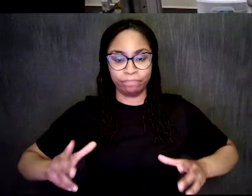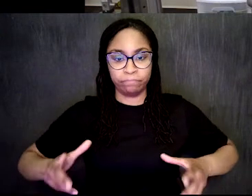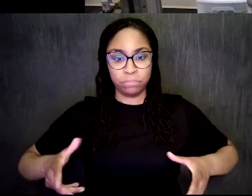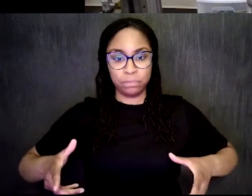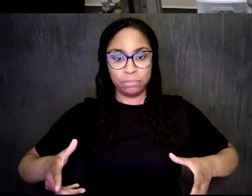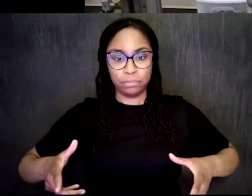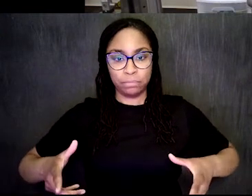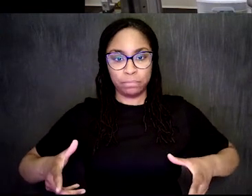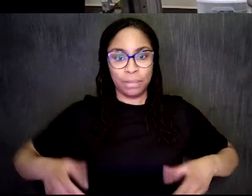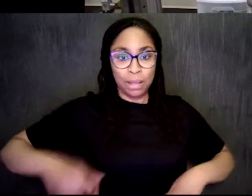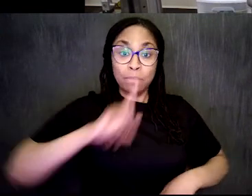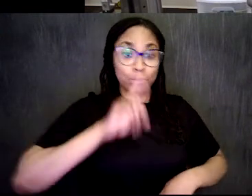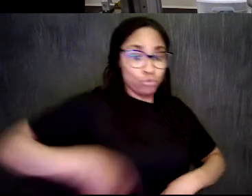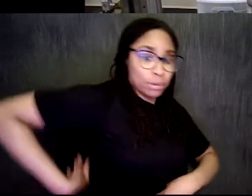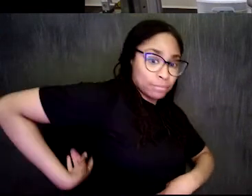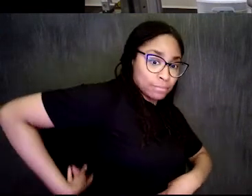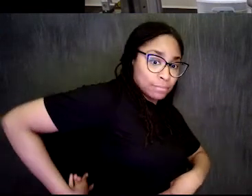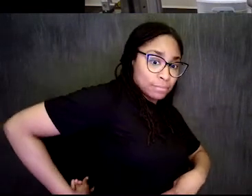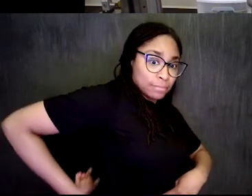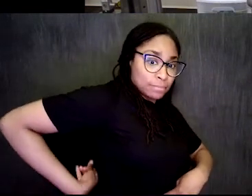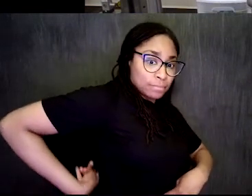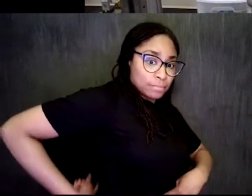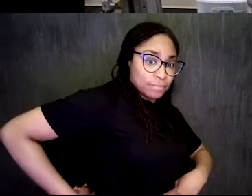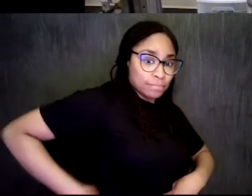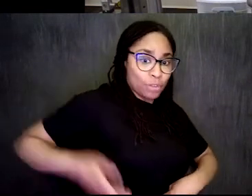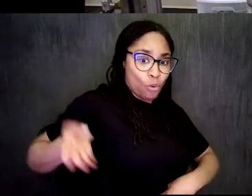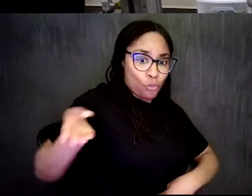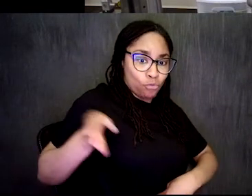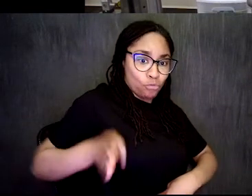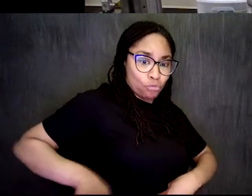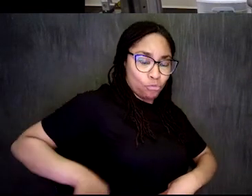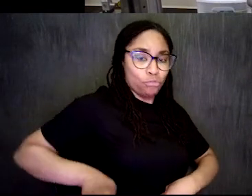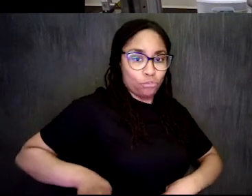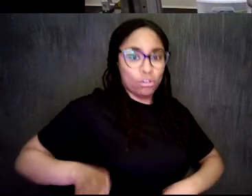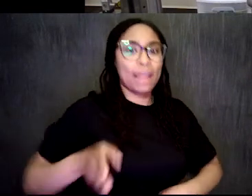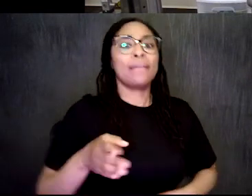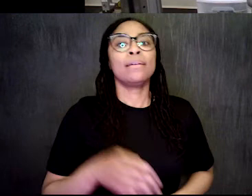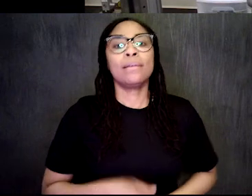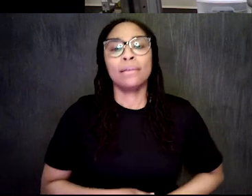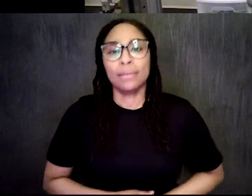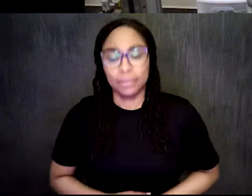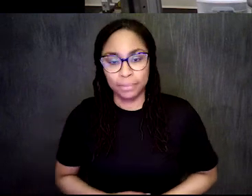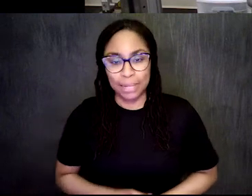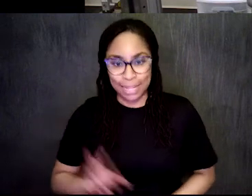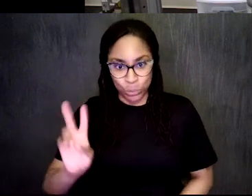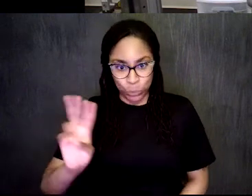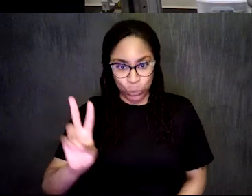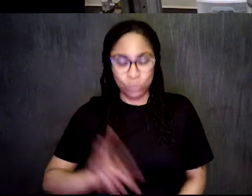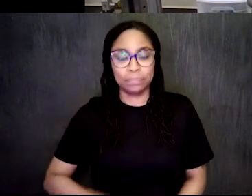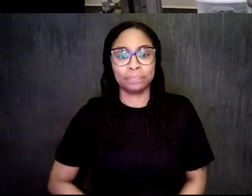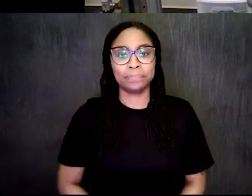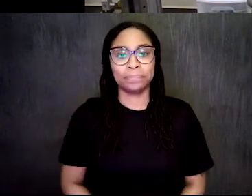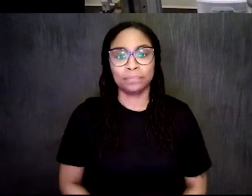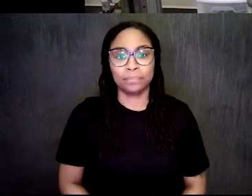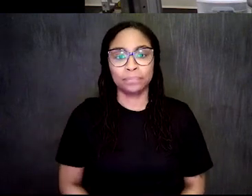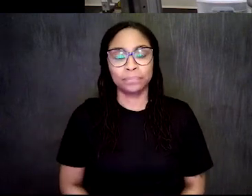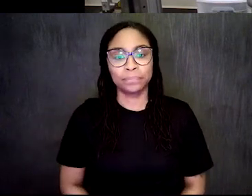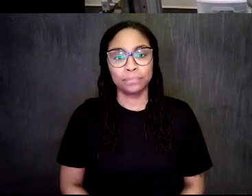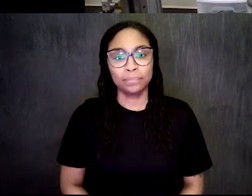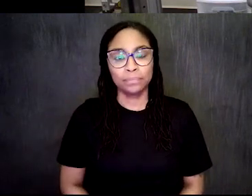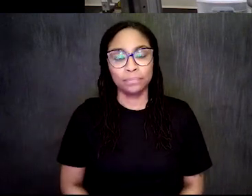those hips tilt forward, pick the lower back up, and down. Push your low back down into the mat. 2.